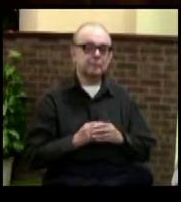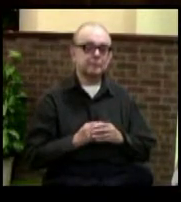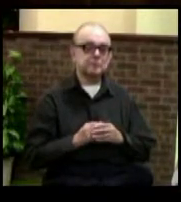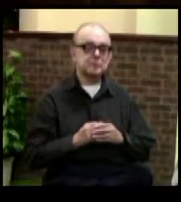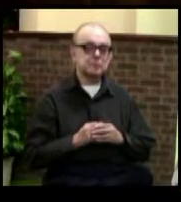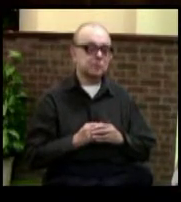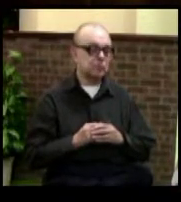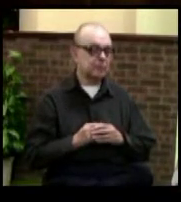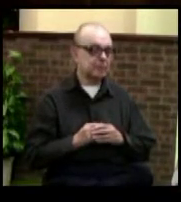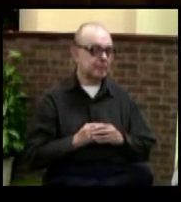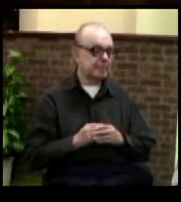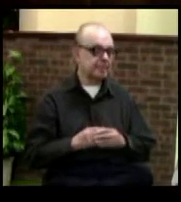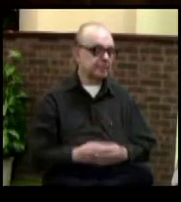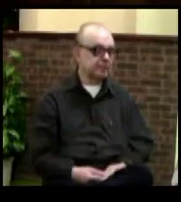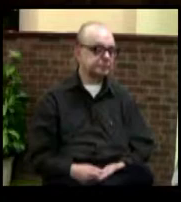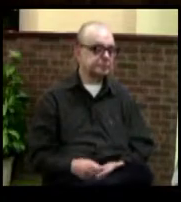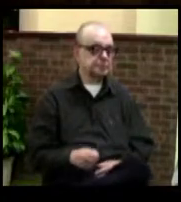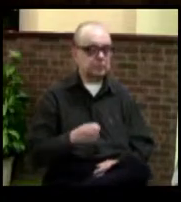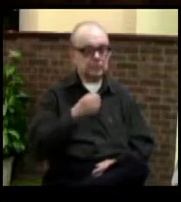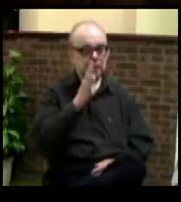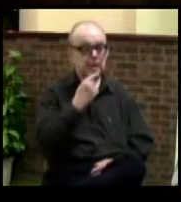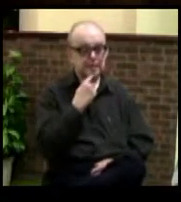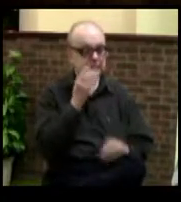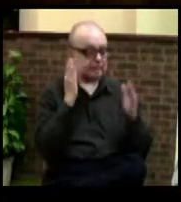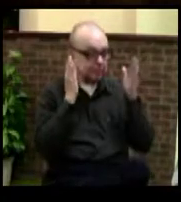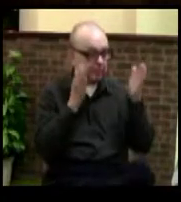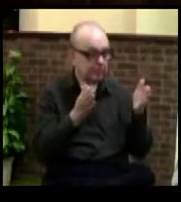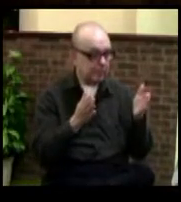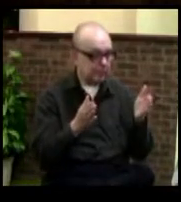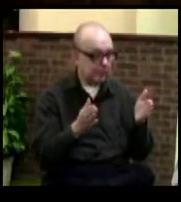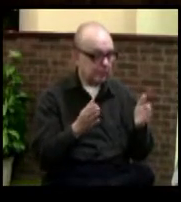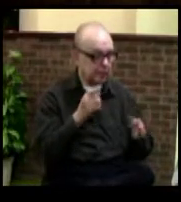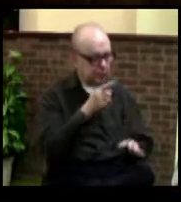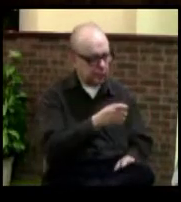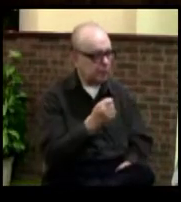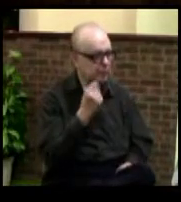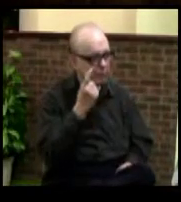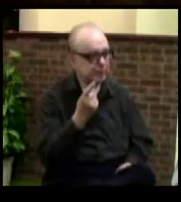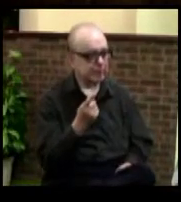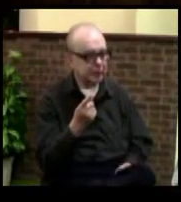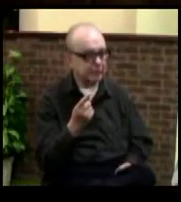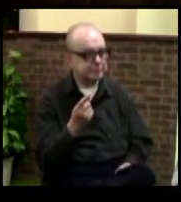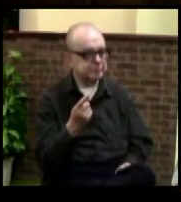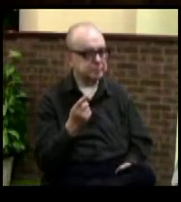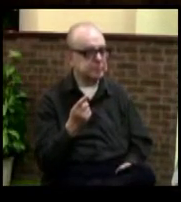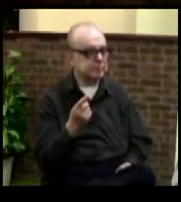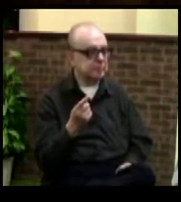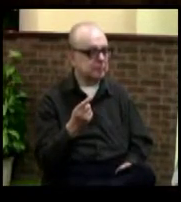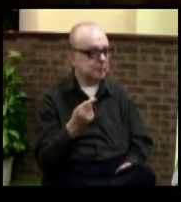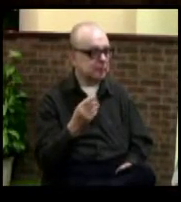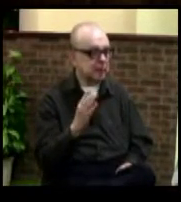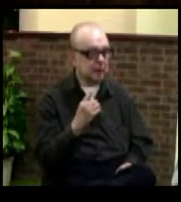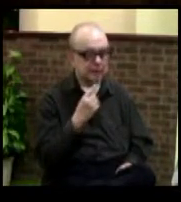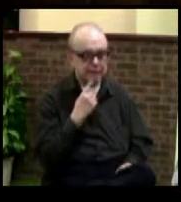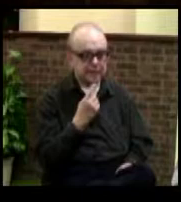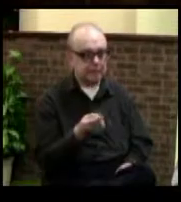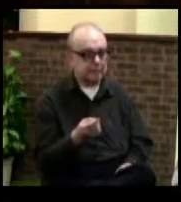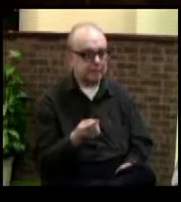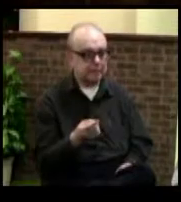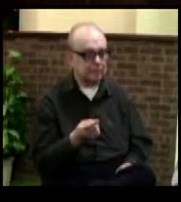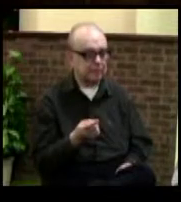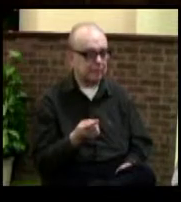in front of me. And he says, listen, you don't understand. God